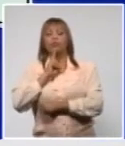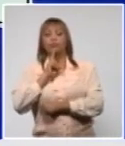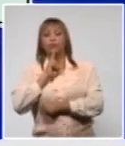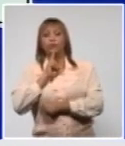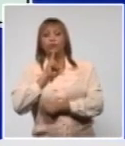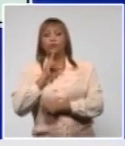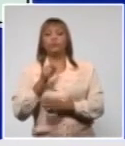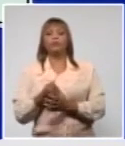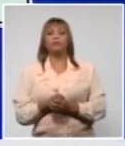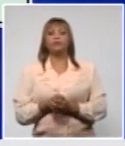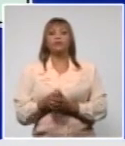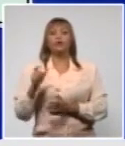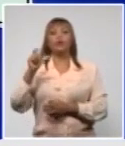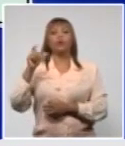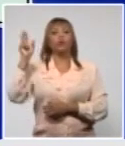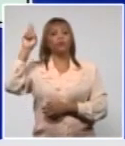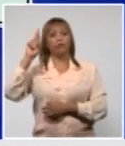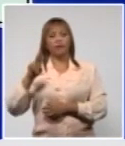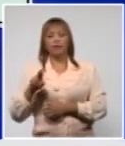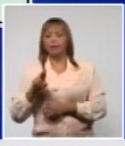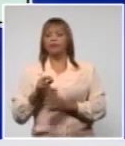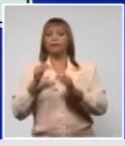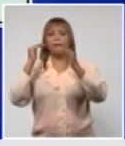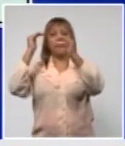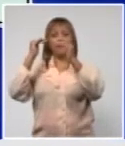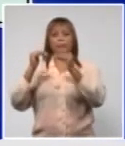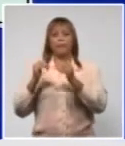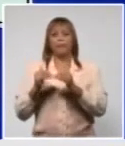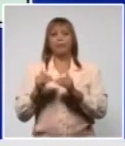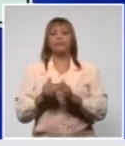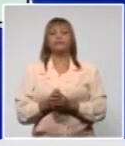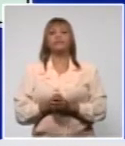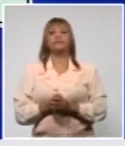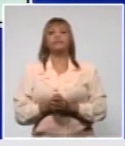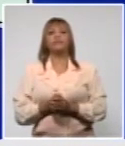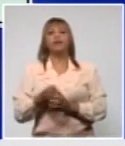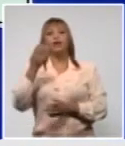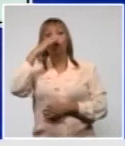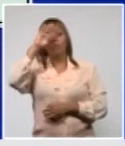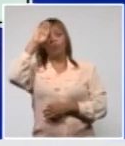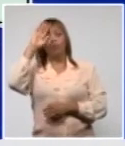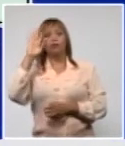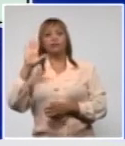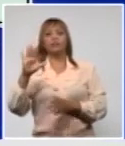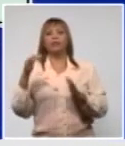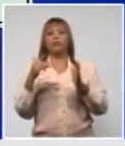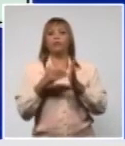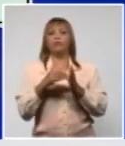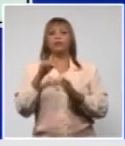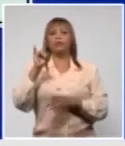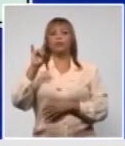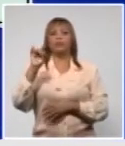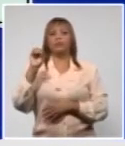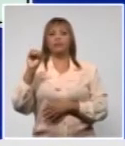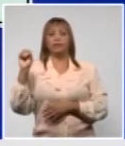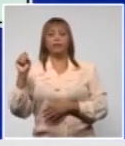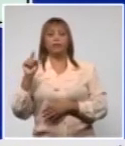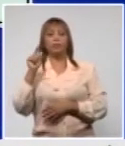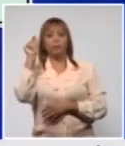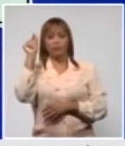5,917 diagnosed cases up to date. Mexico continues to report the highest mortality rate in the region